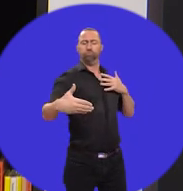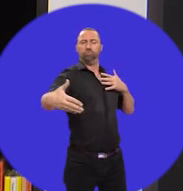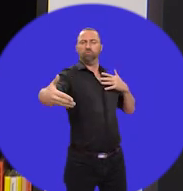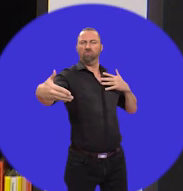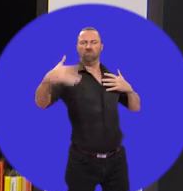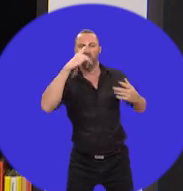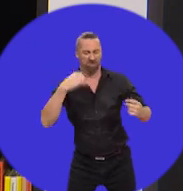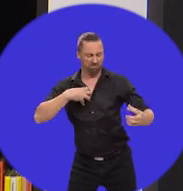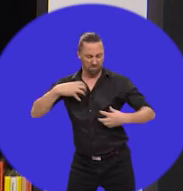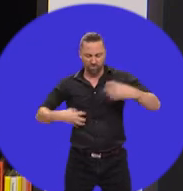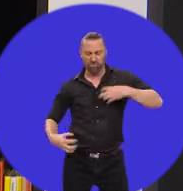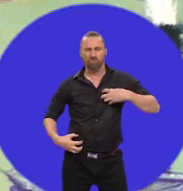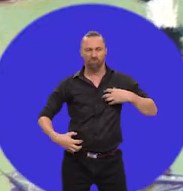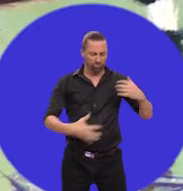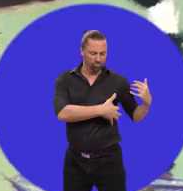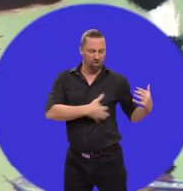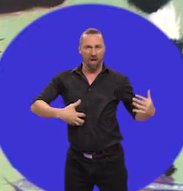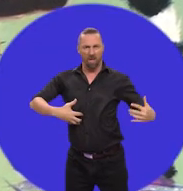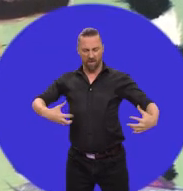stripy and strong.